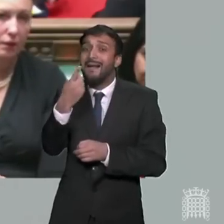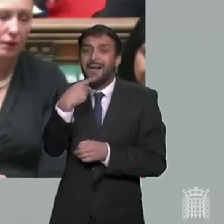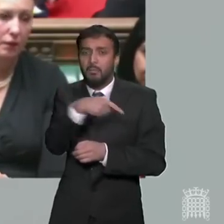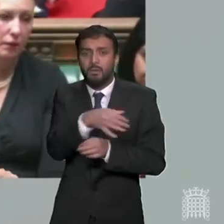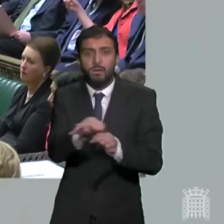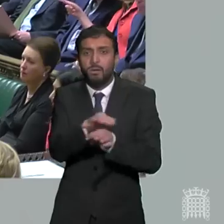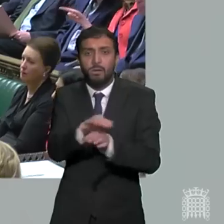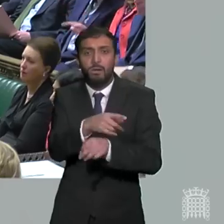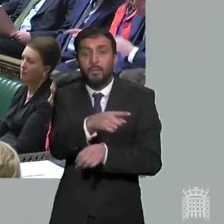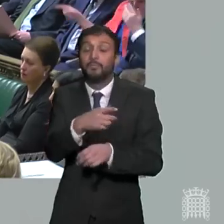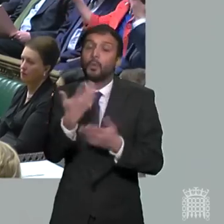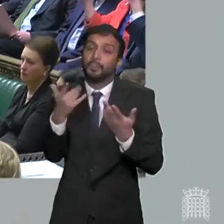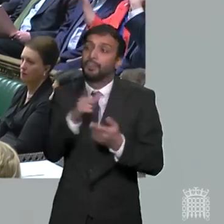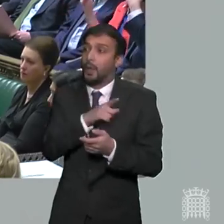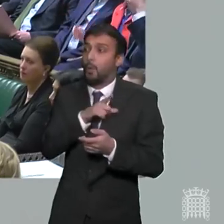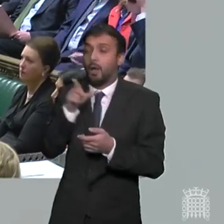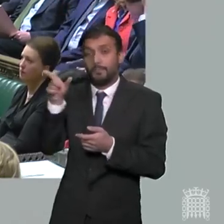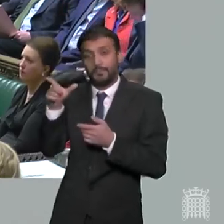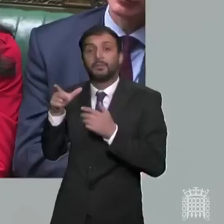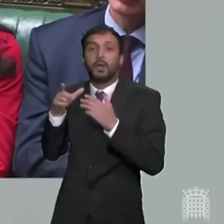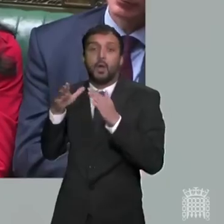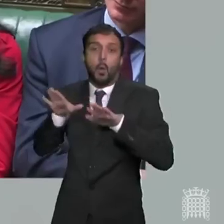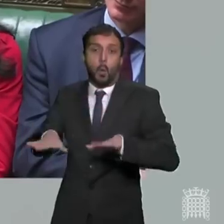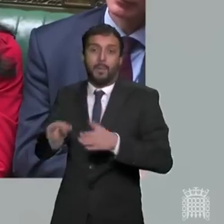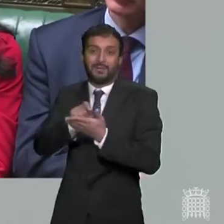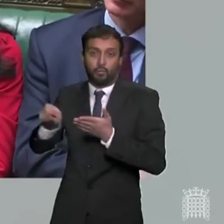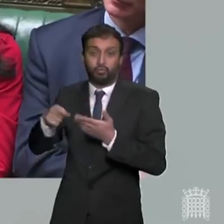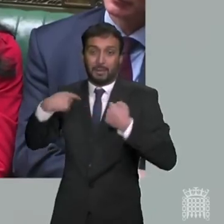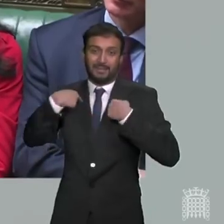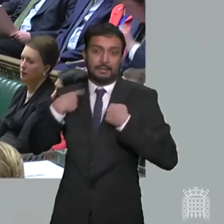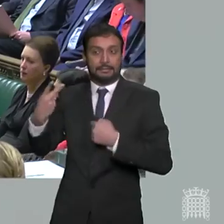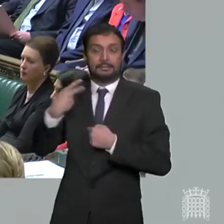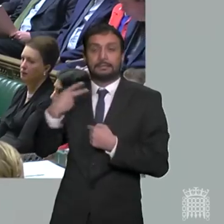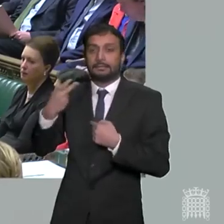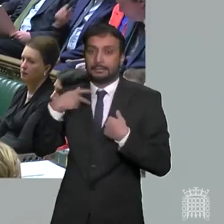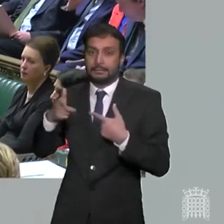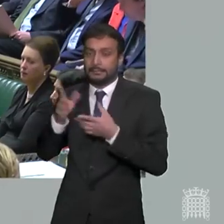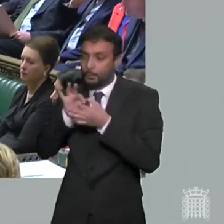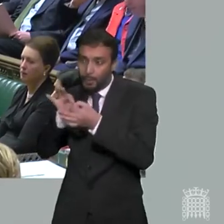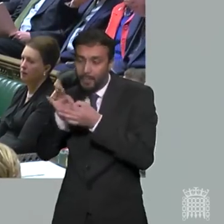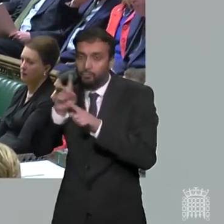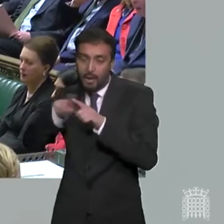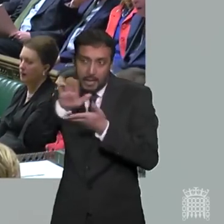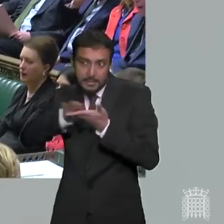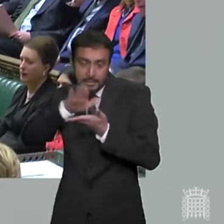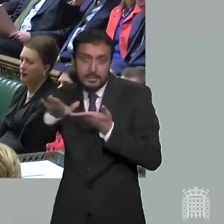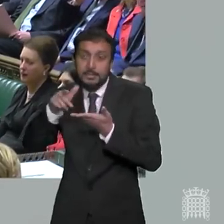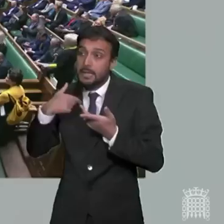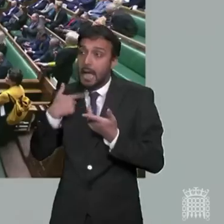thing that the Home Secretary and I are working on fixing, and I look forward to having the party opposite support when we do.